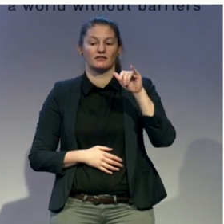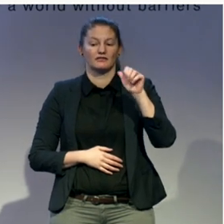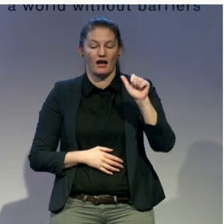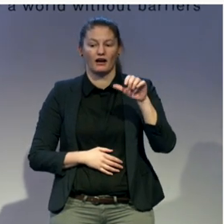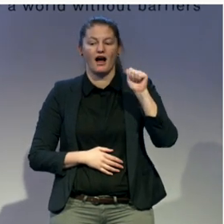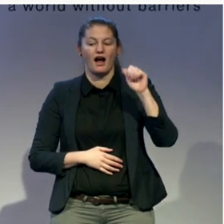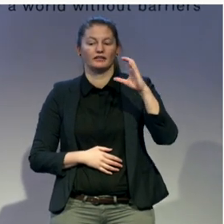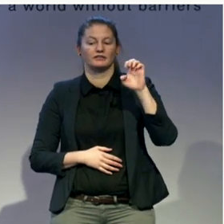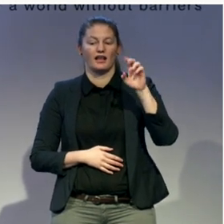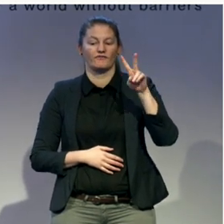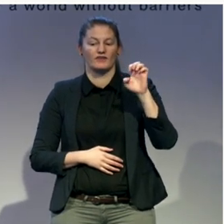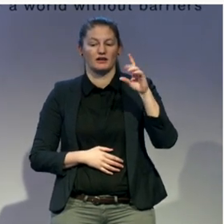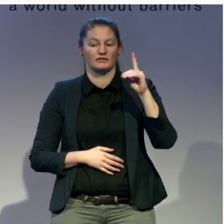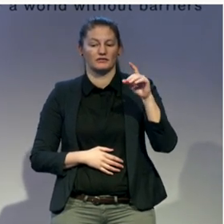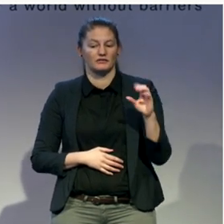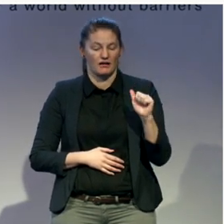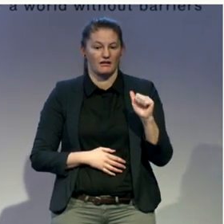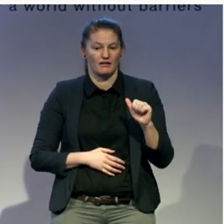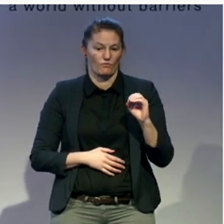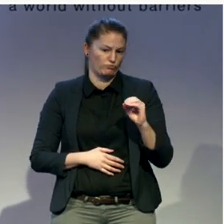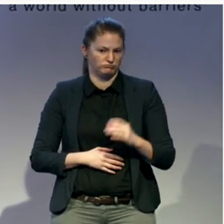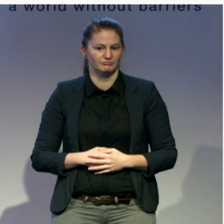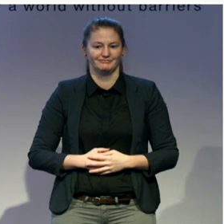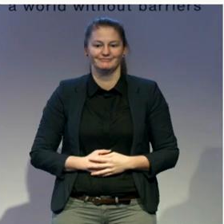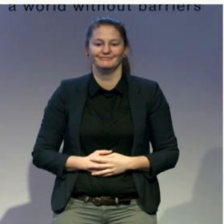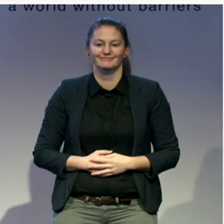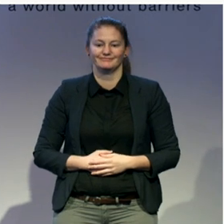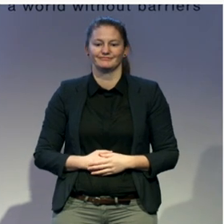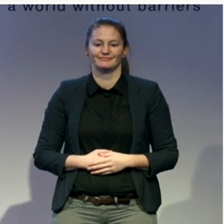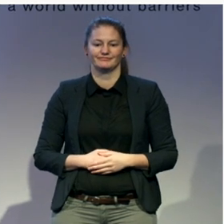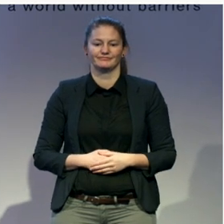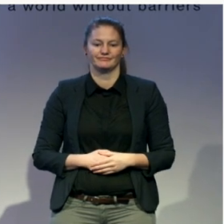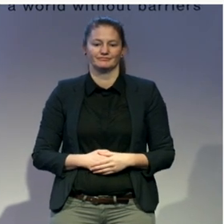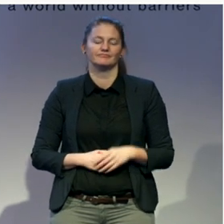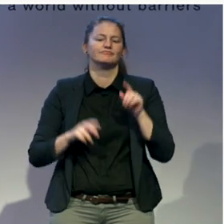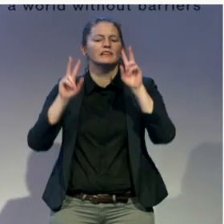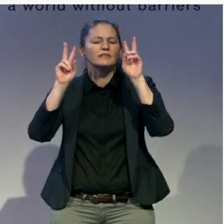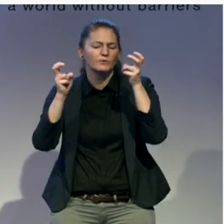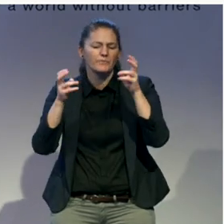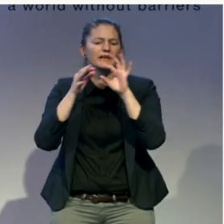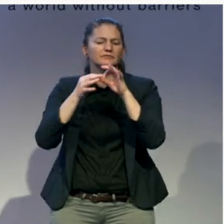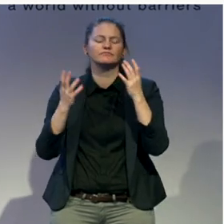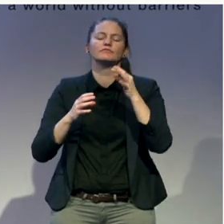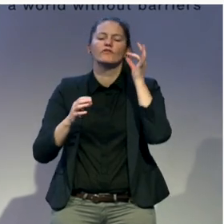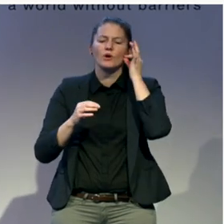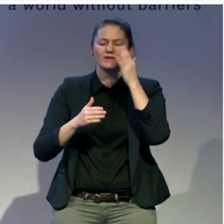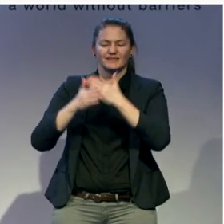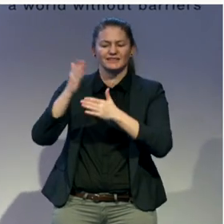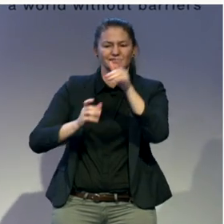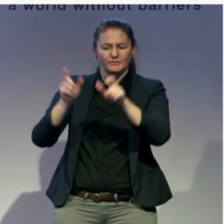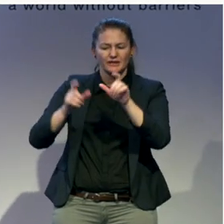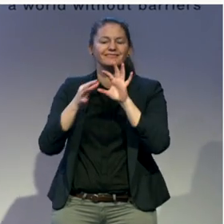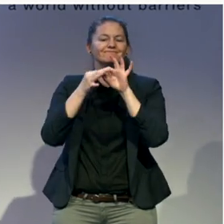Good afternoon, everyone. My name is Judith Baart. I work as a research specialist at Light for the World, and we'll be talking about leadership